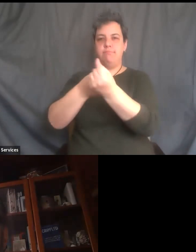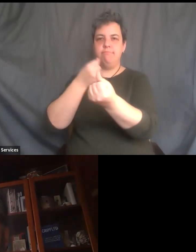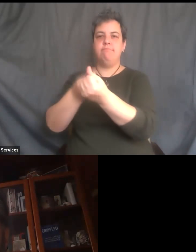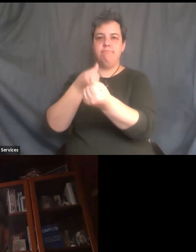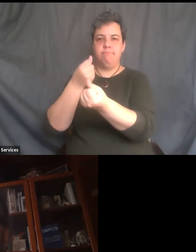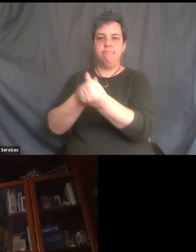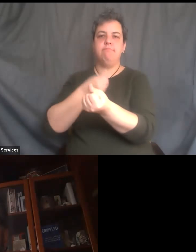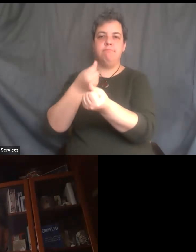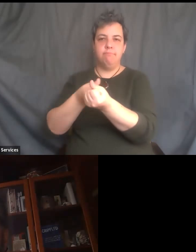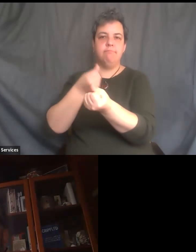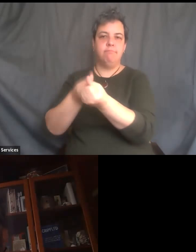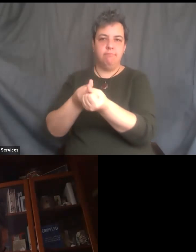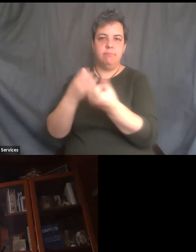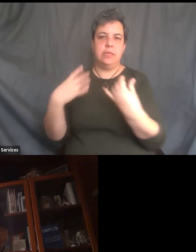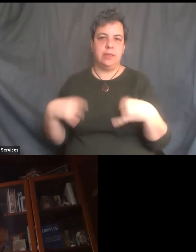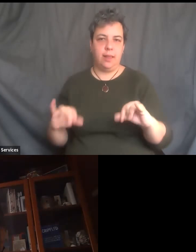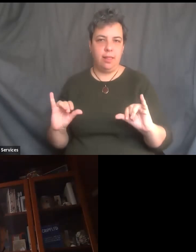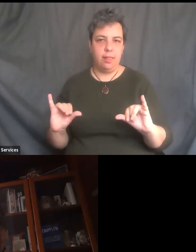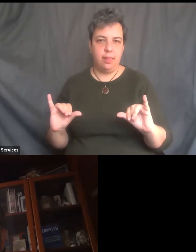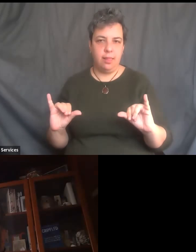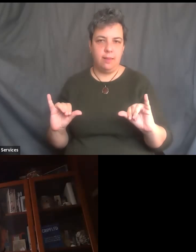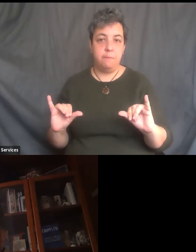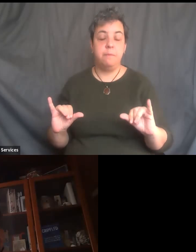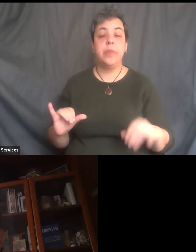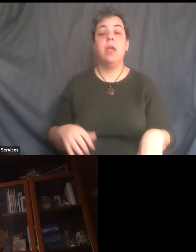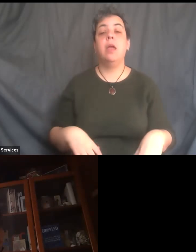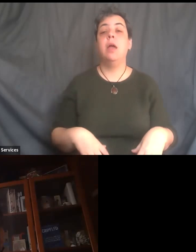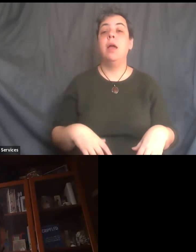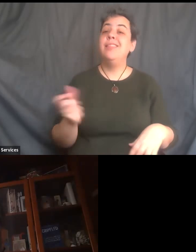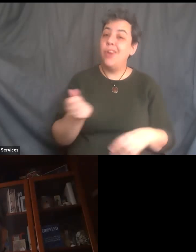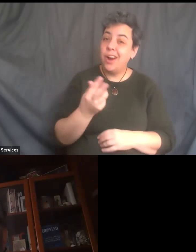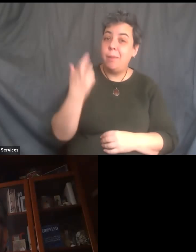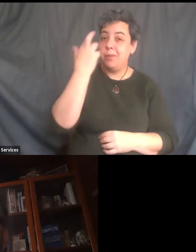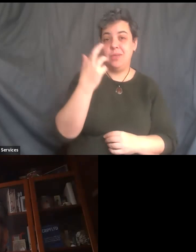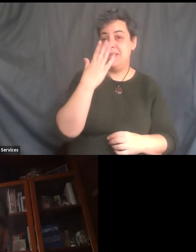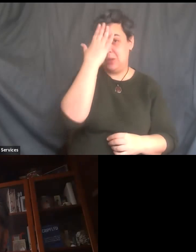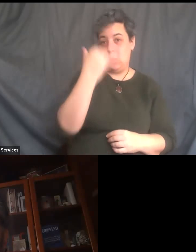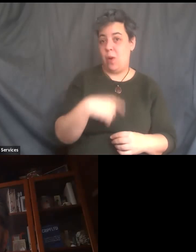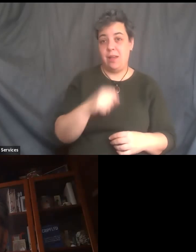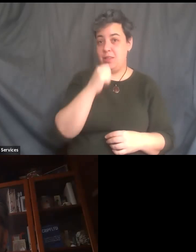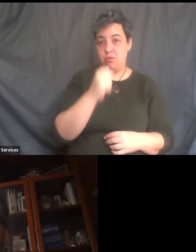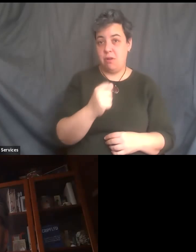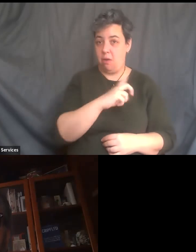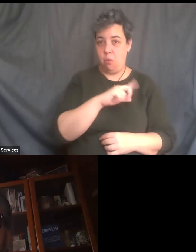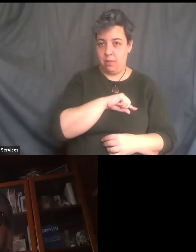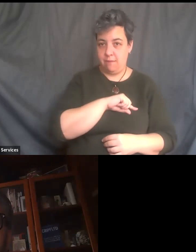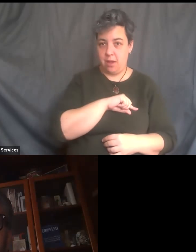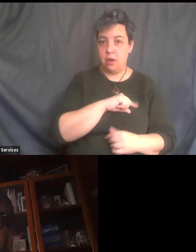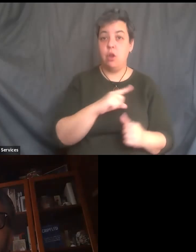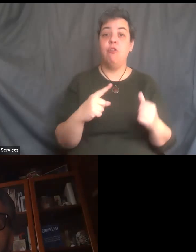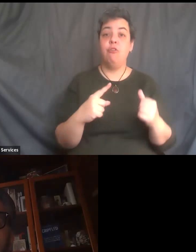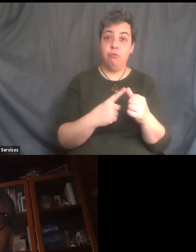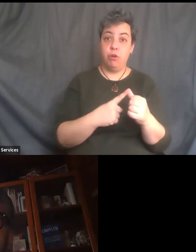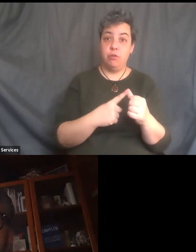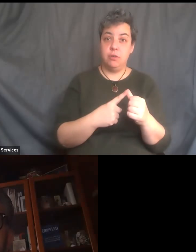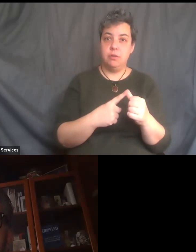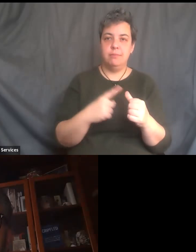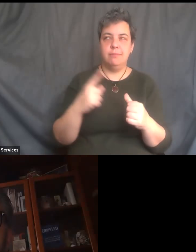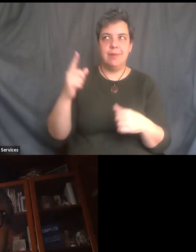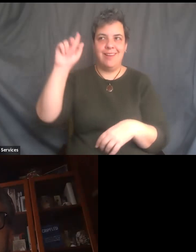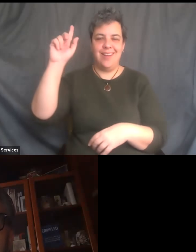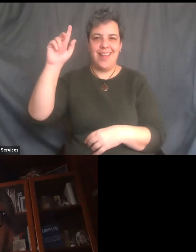be more aware at the state. And B, there aren't that many vaccines, and it's been very hard for them to open it up because the